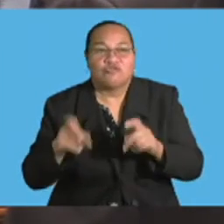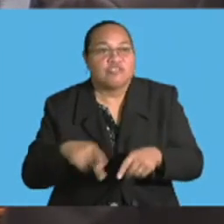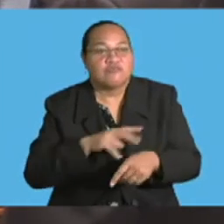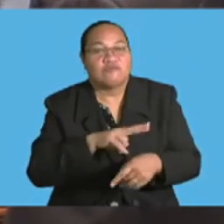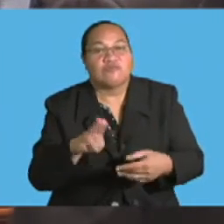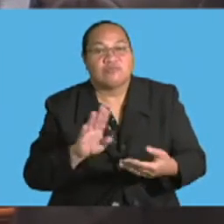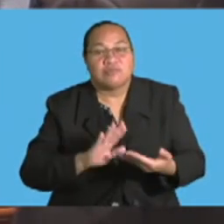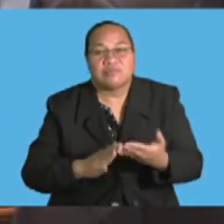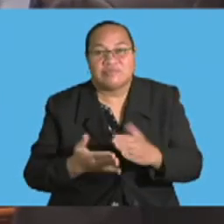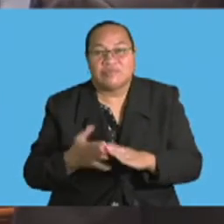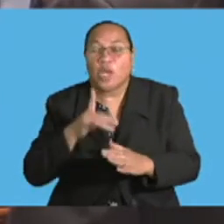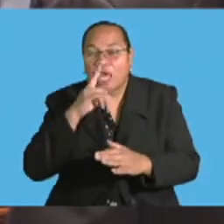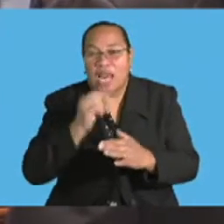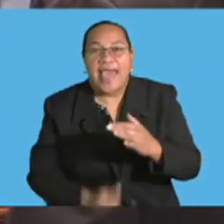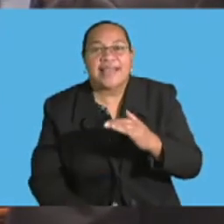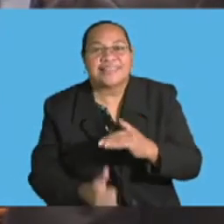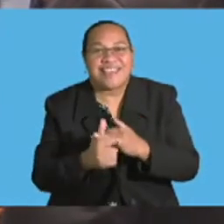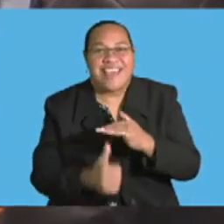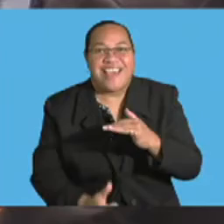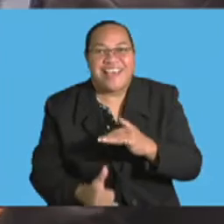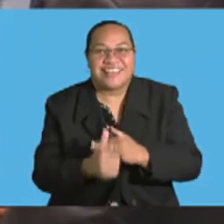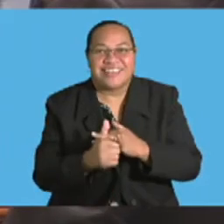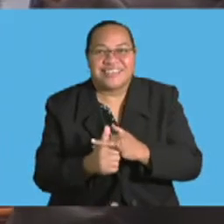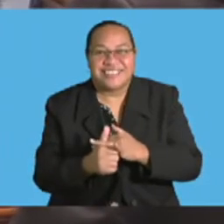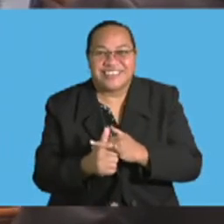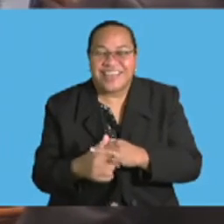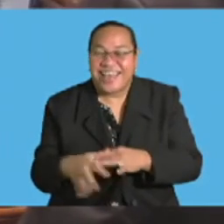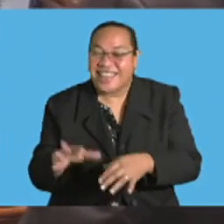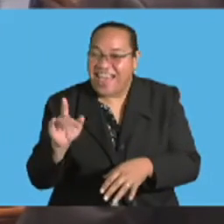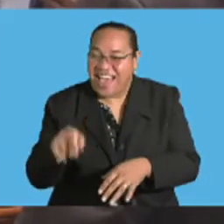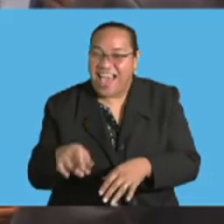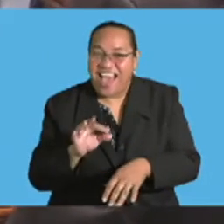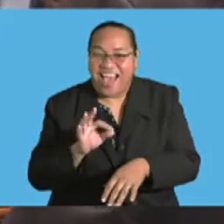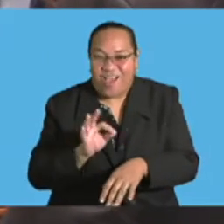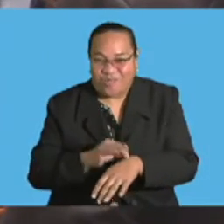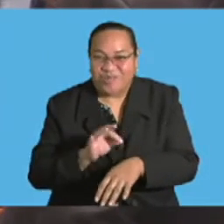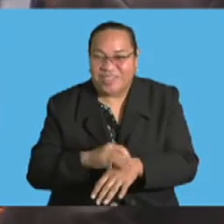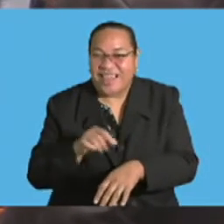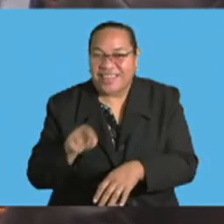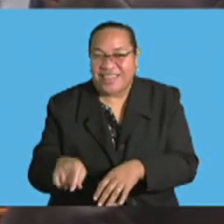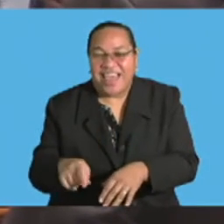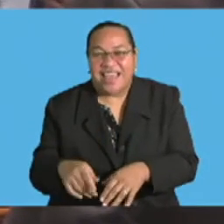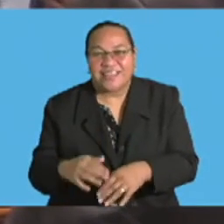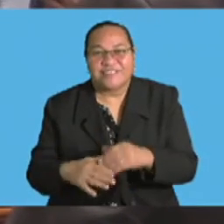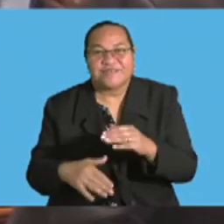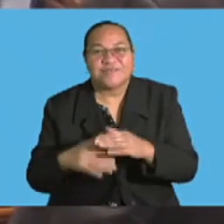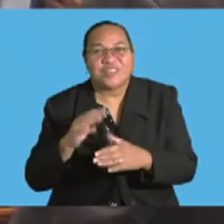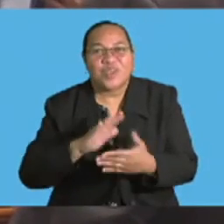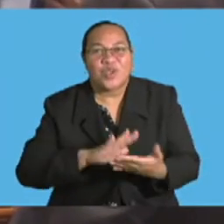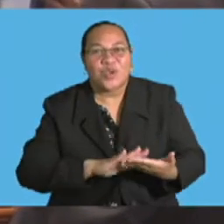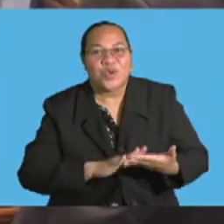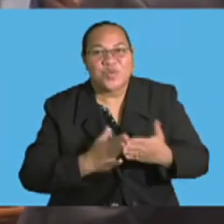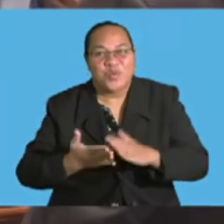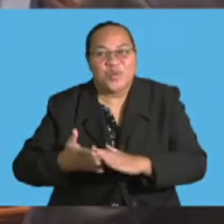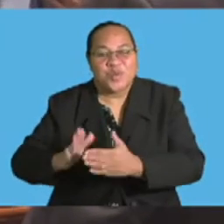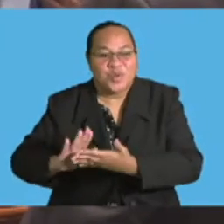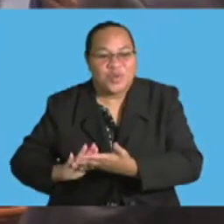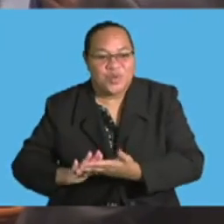will be accessible to the communities in Wutulew.